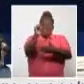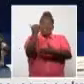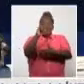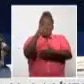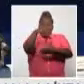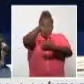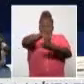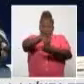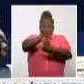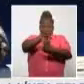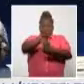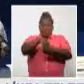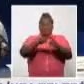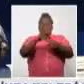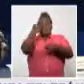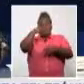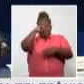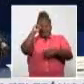5.76.